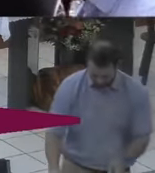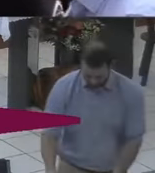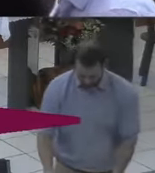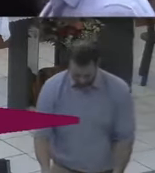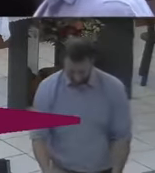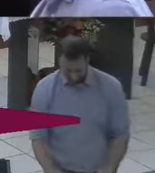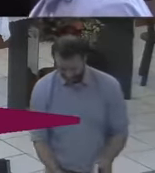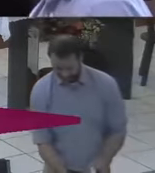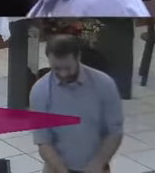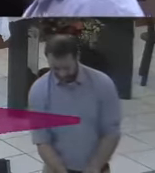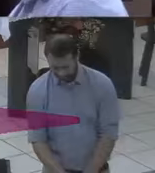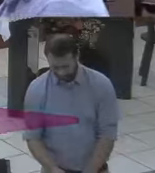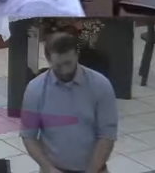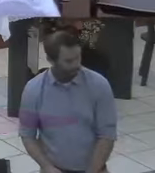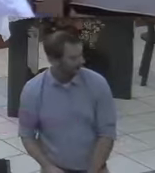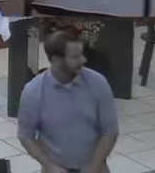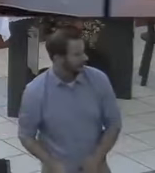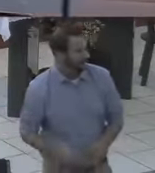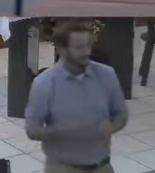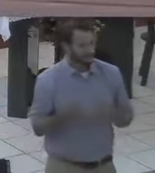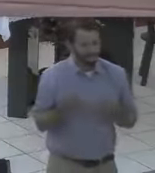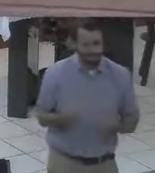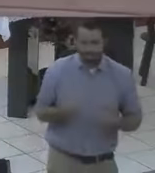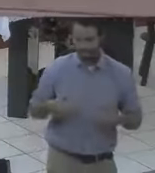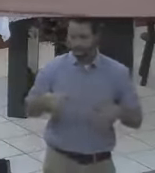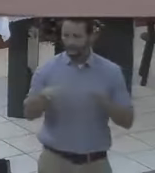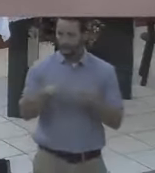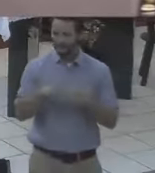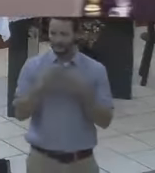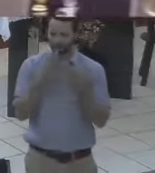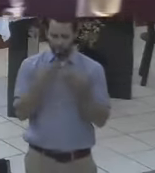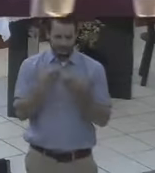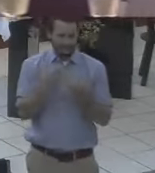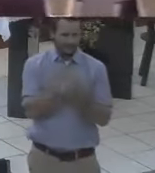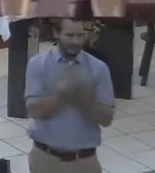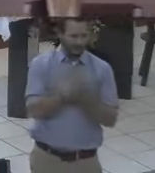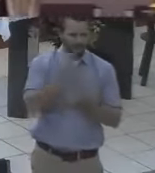God. Go now in grace, love, and